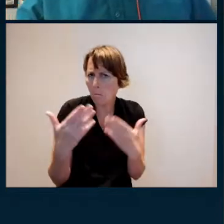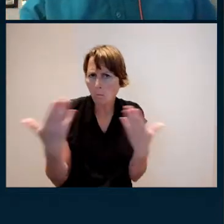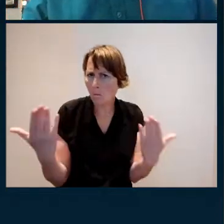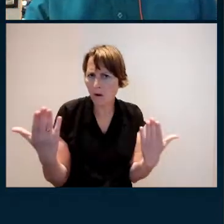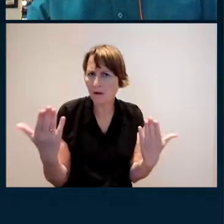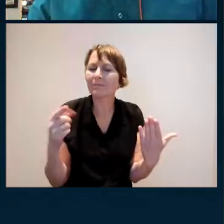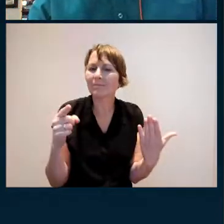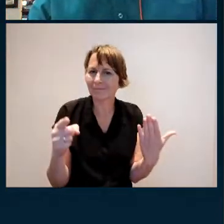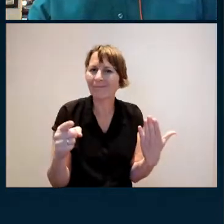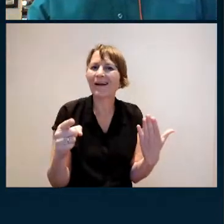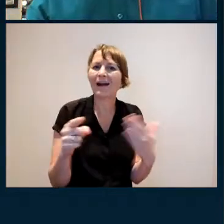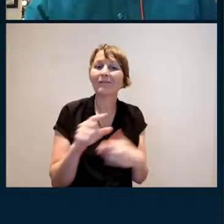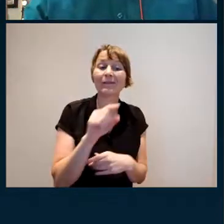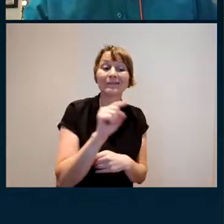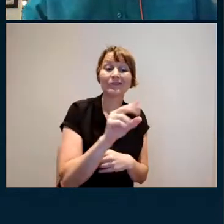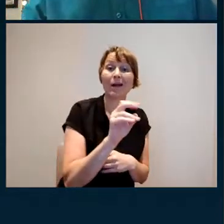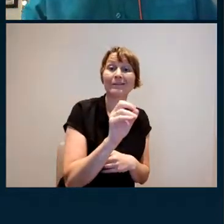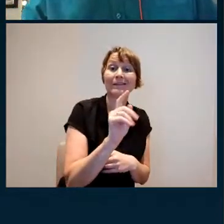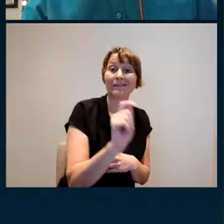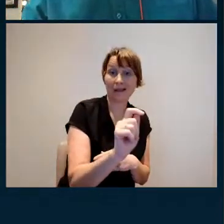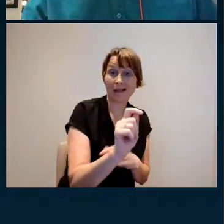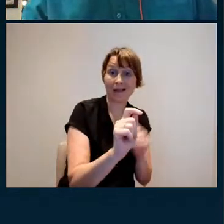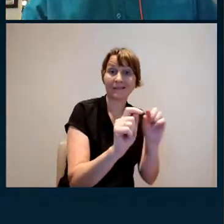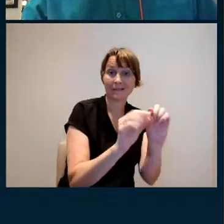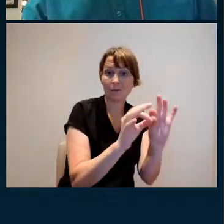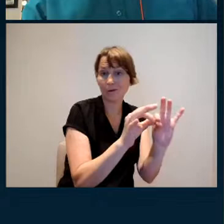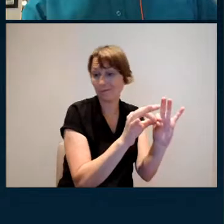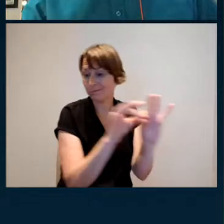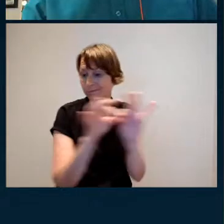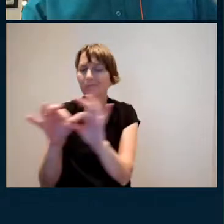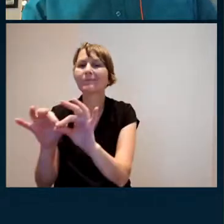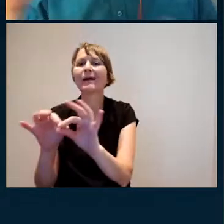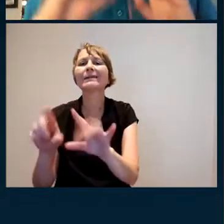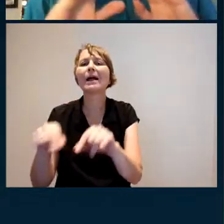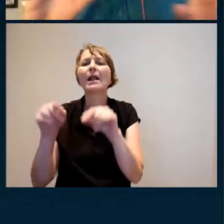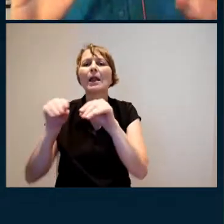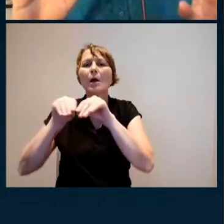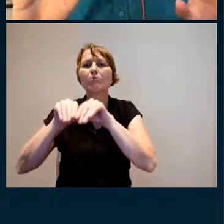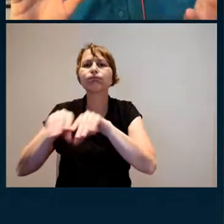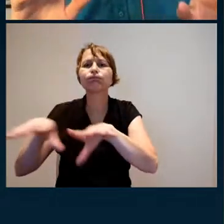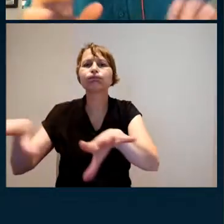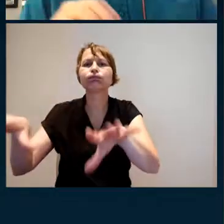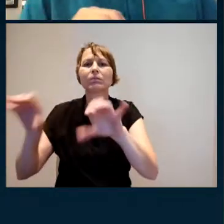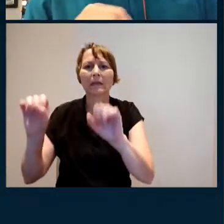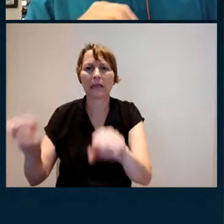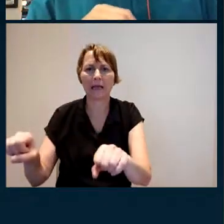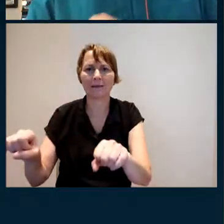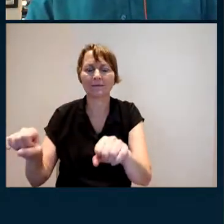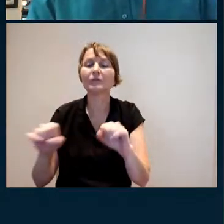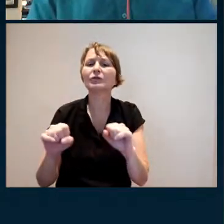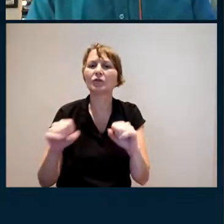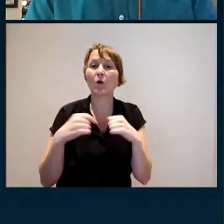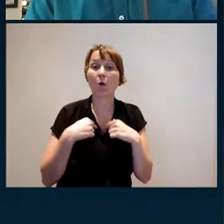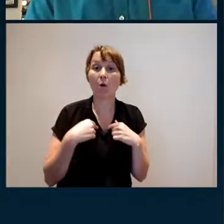Core 3.1. I want to be able to deploy this later. And so I just want to be building on 3.1. I actually am